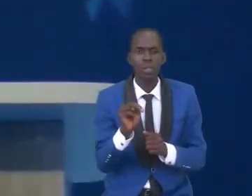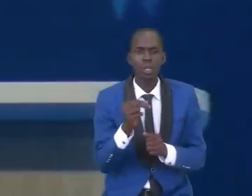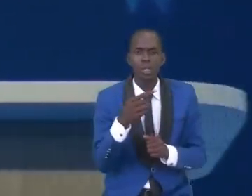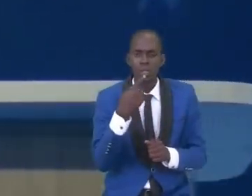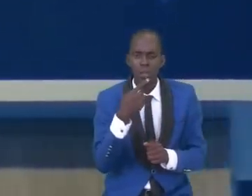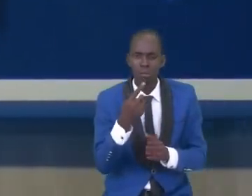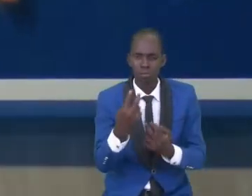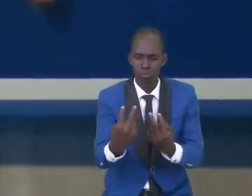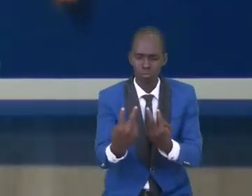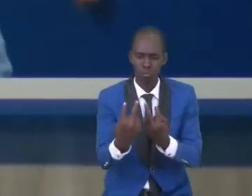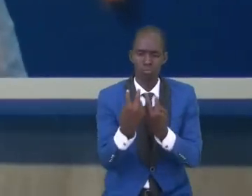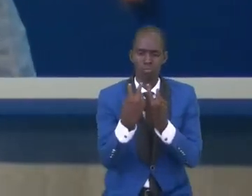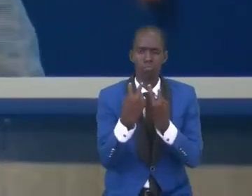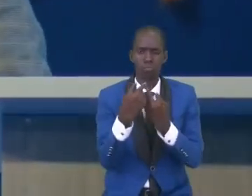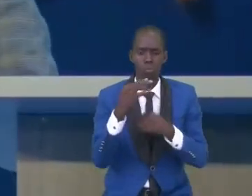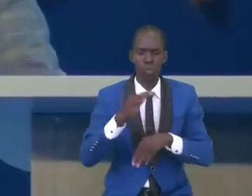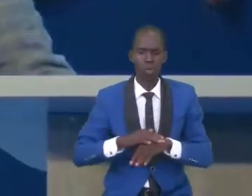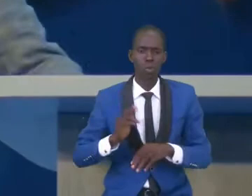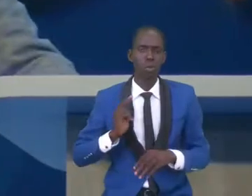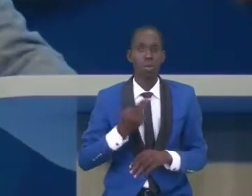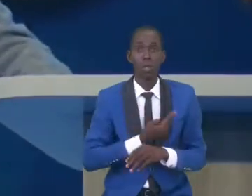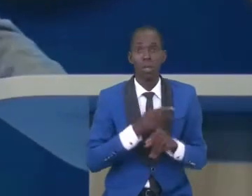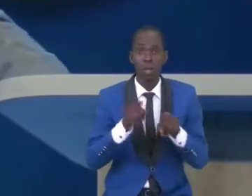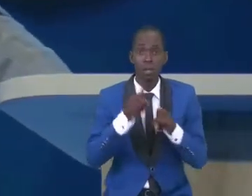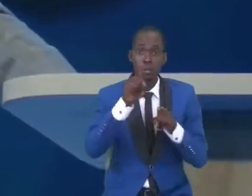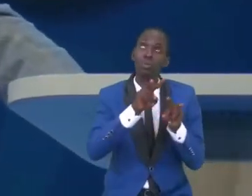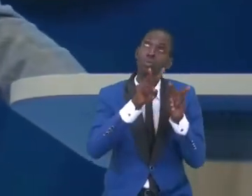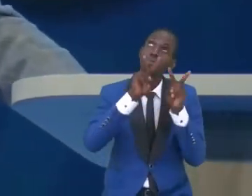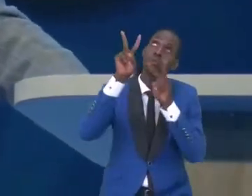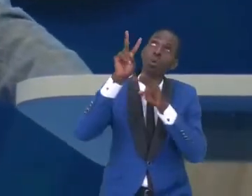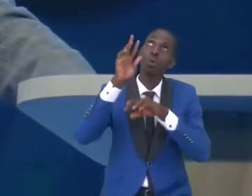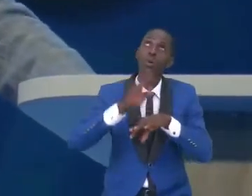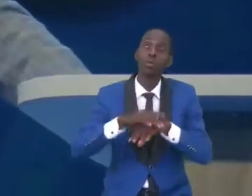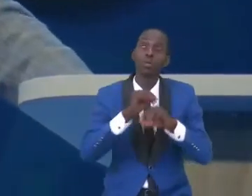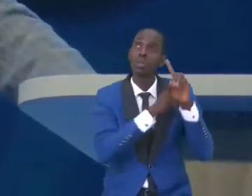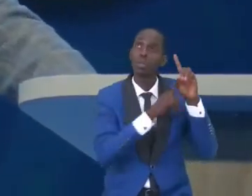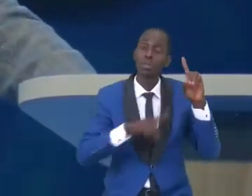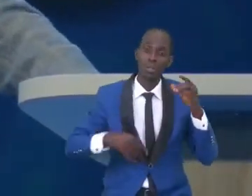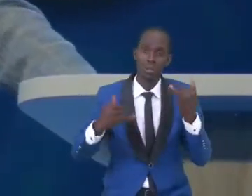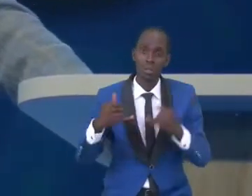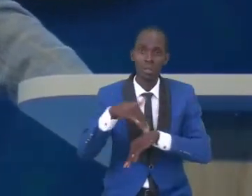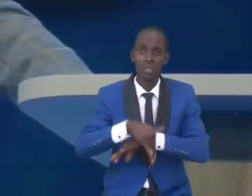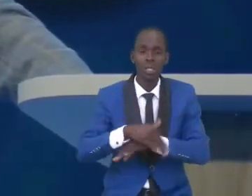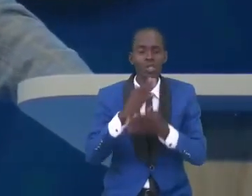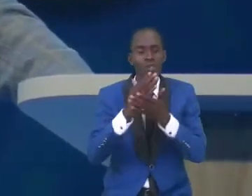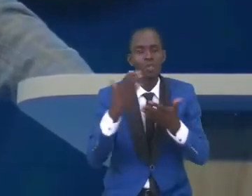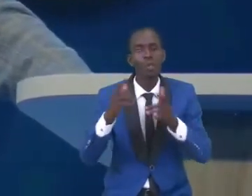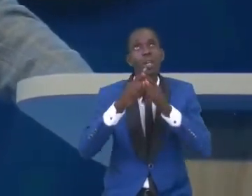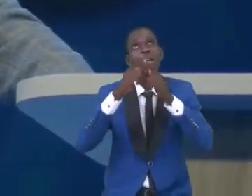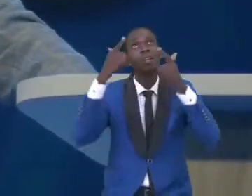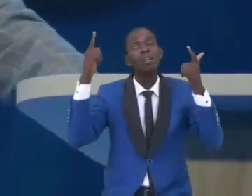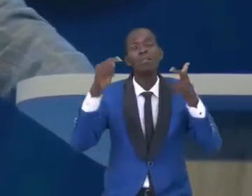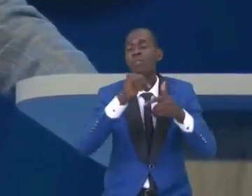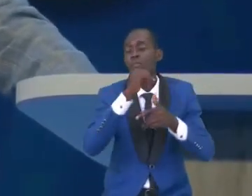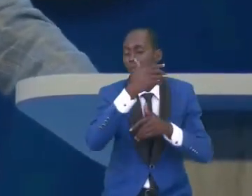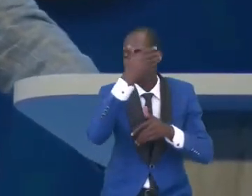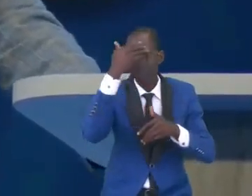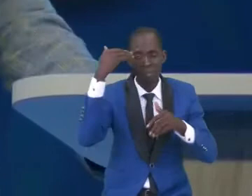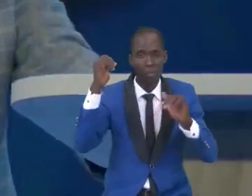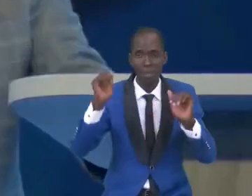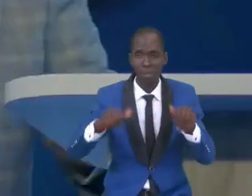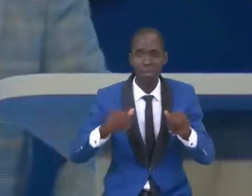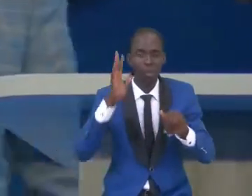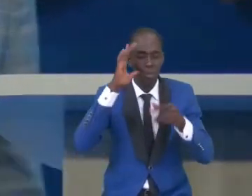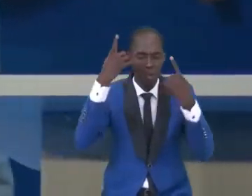on us. As we look on the Lord tonight, something great, unforgettable,